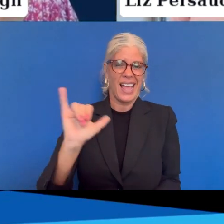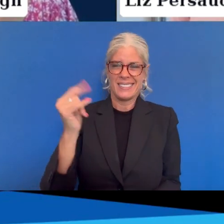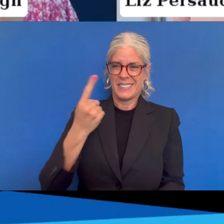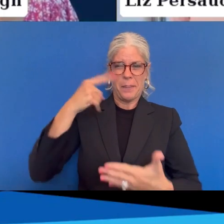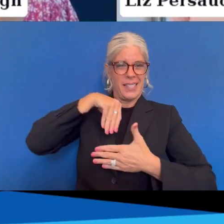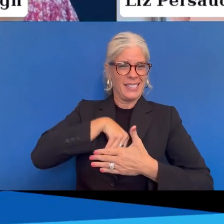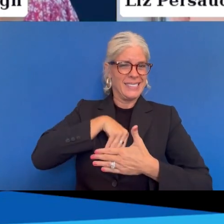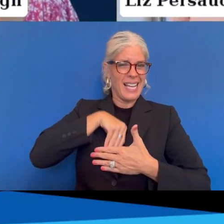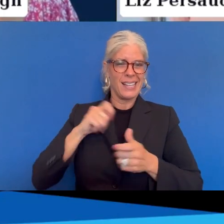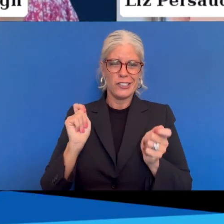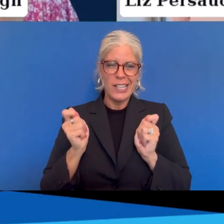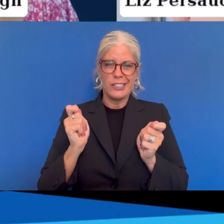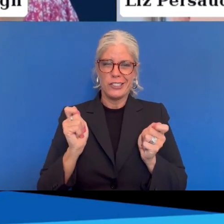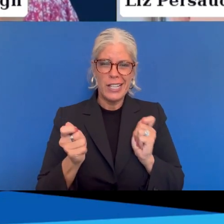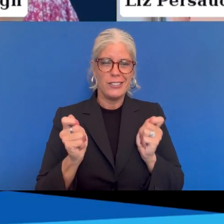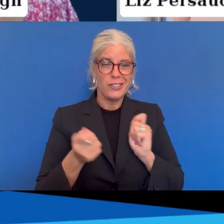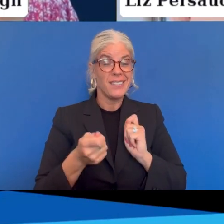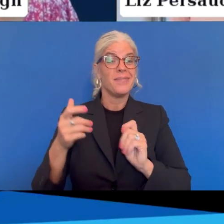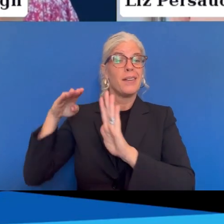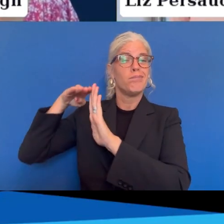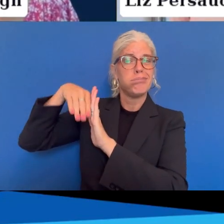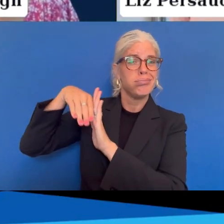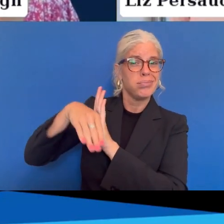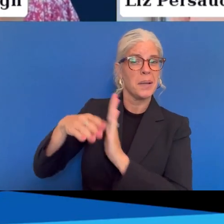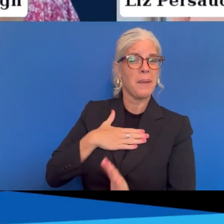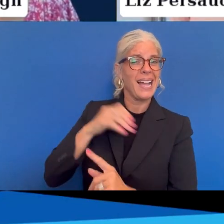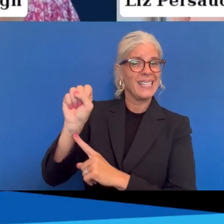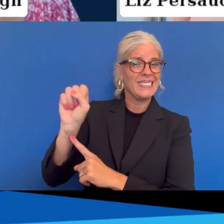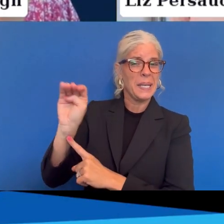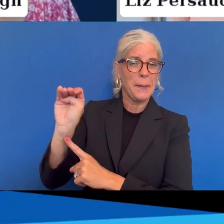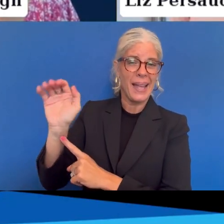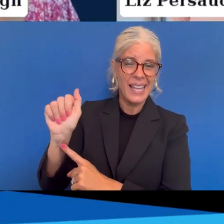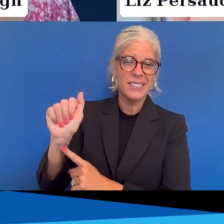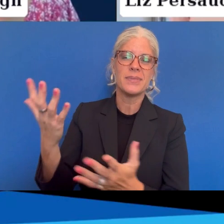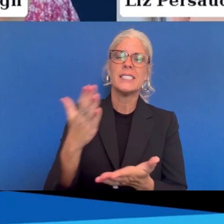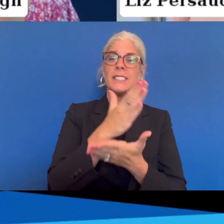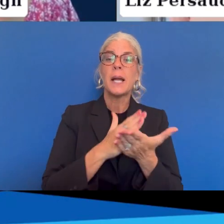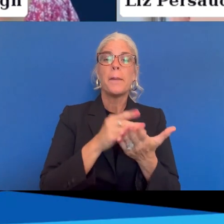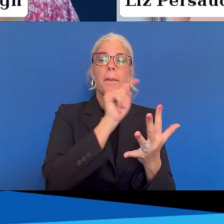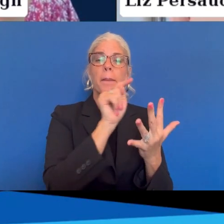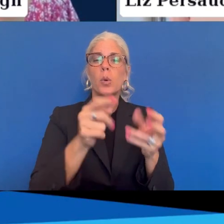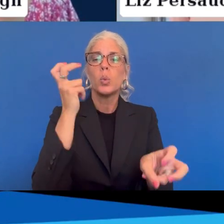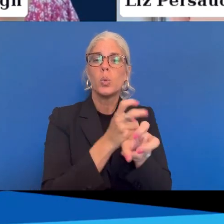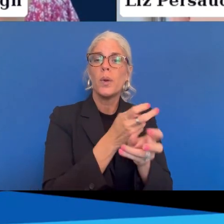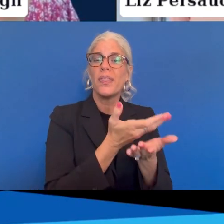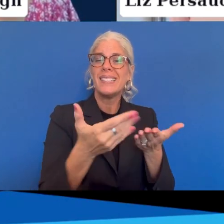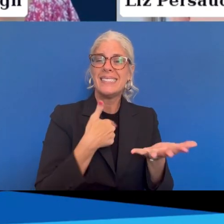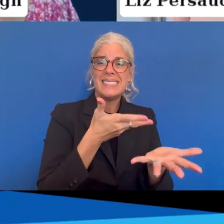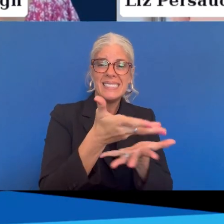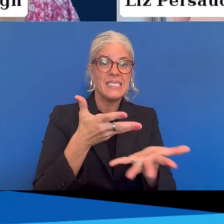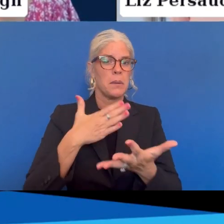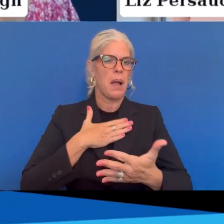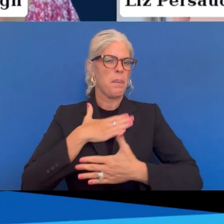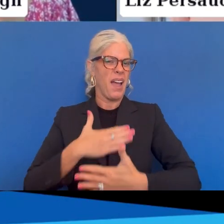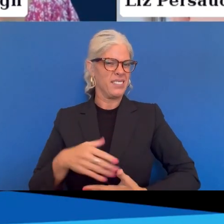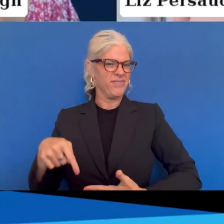still there. I do feel like there is something with the chemo that absolutely did progress SMA. There are